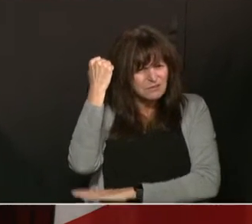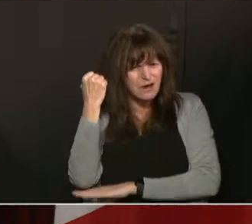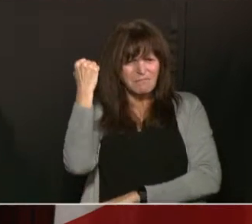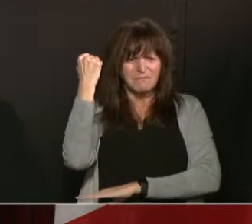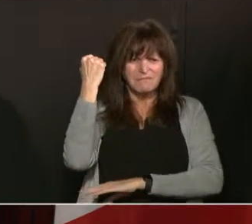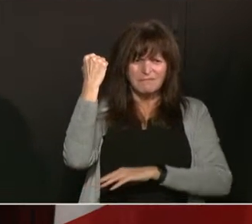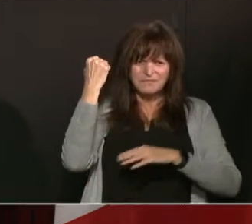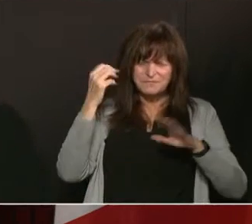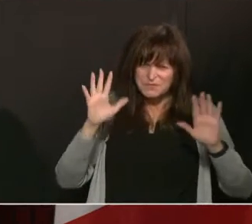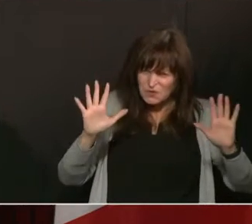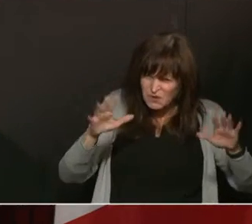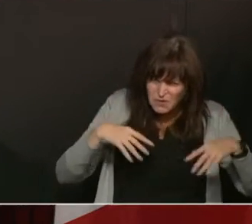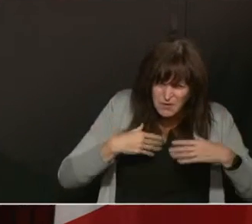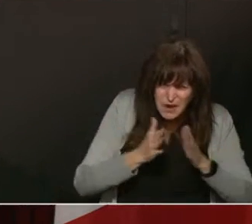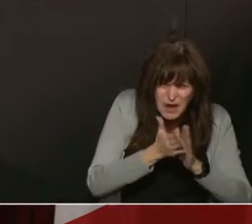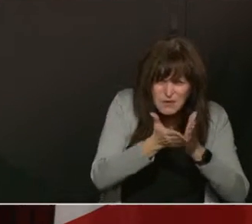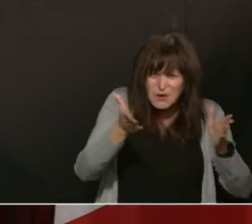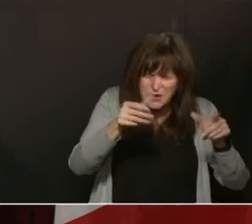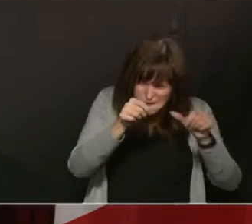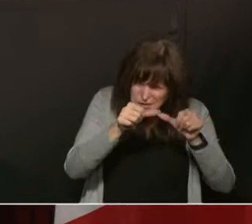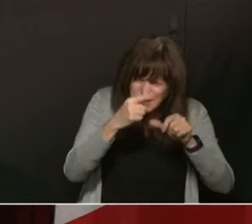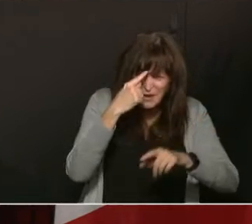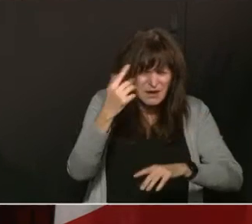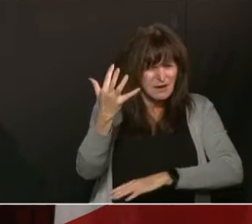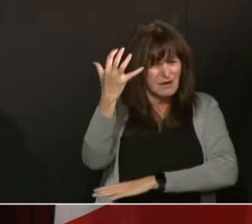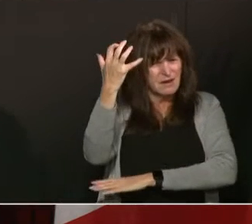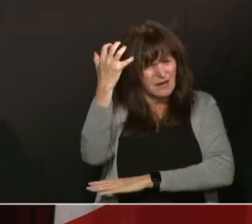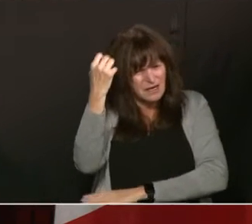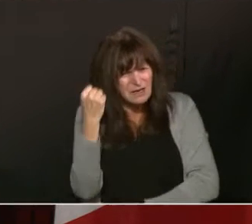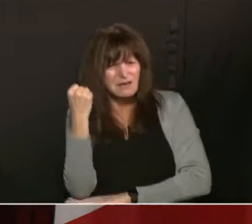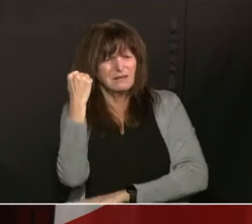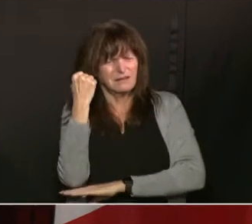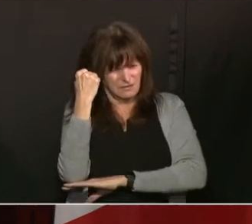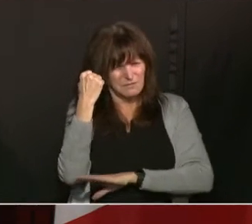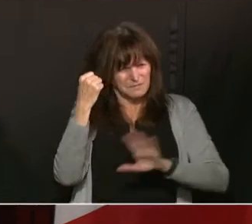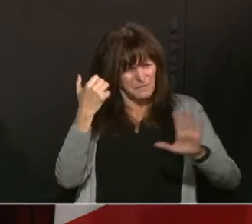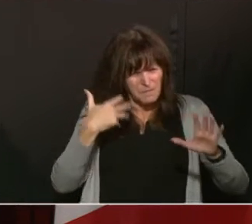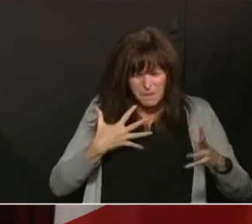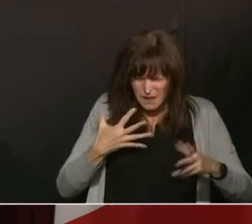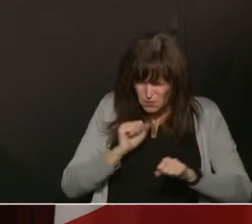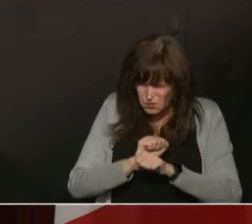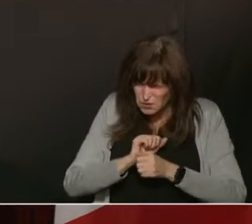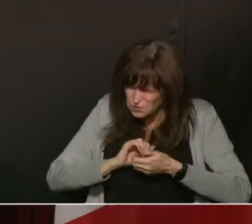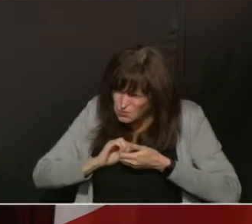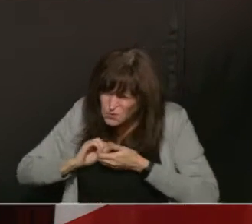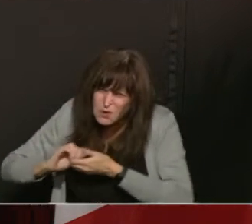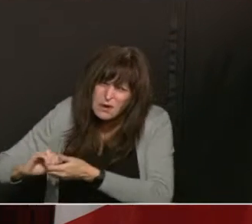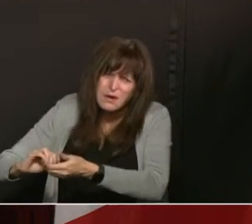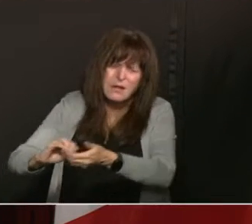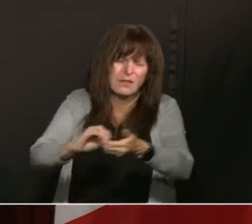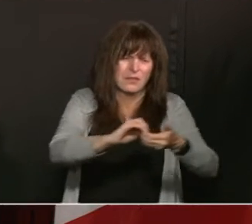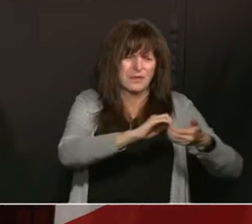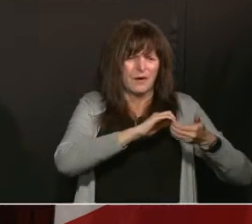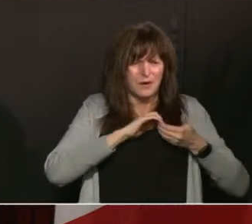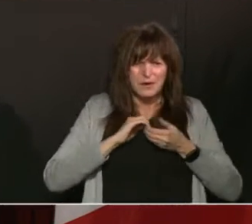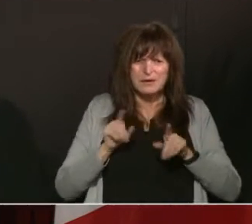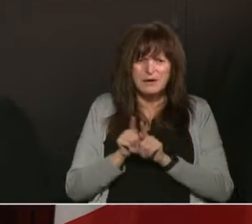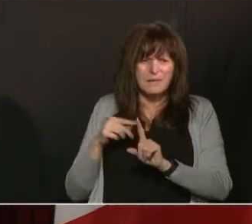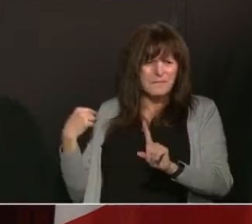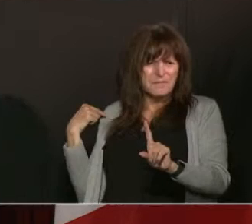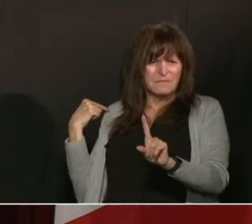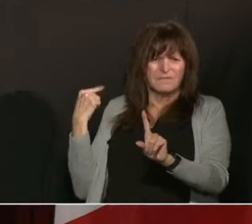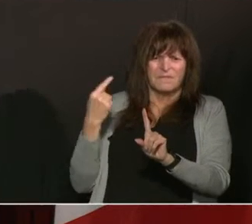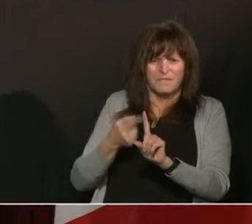of Omicron. We will continue to work together as we have through previous waves, and I have no doubt Ontarians will